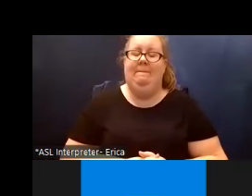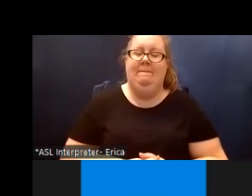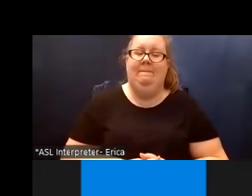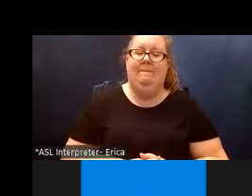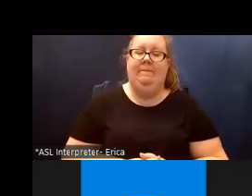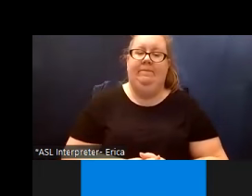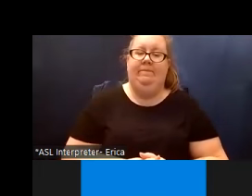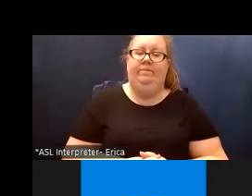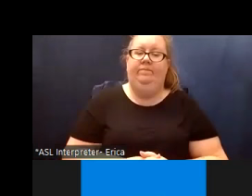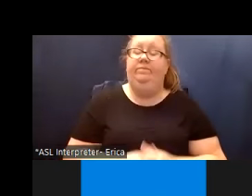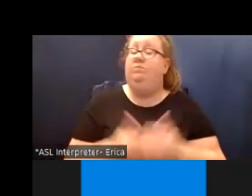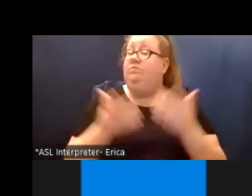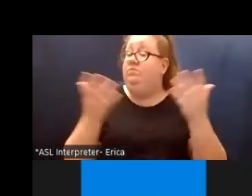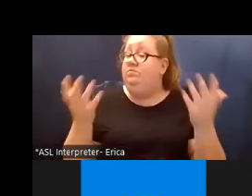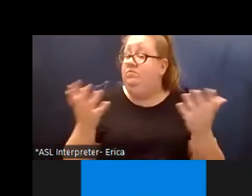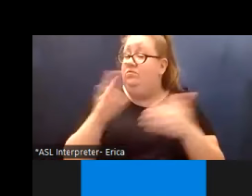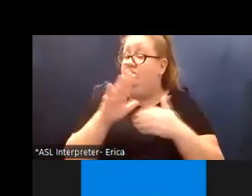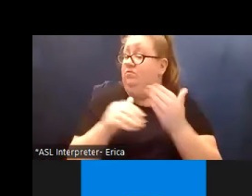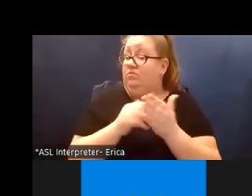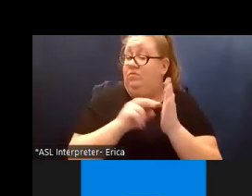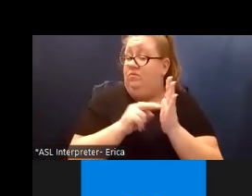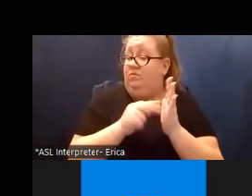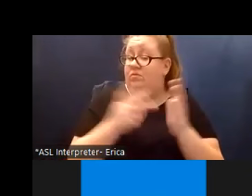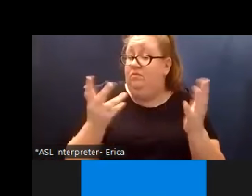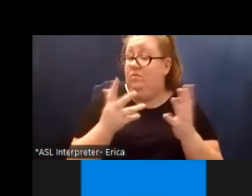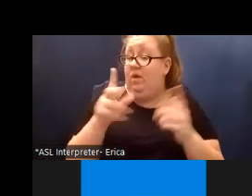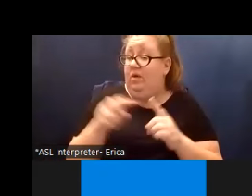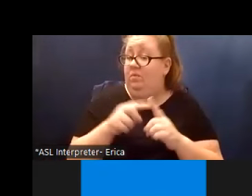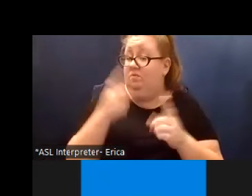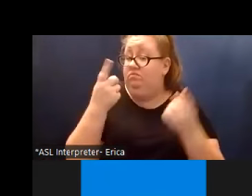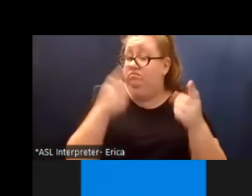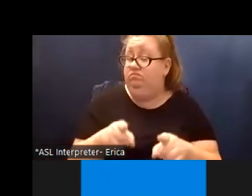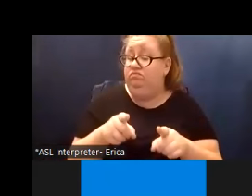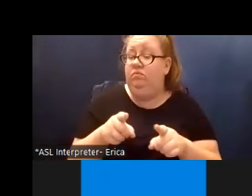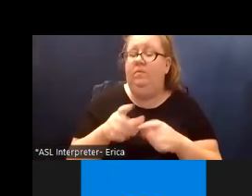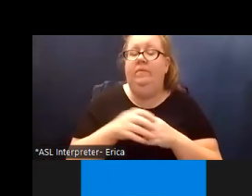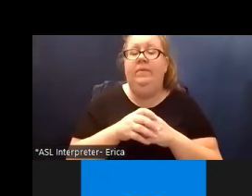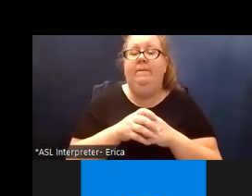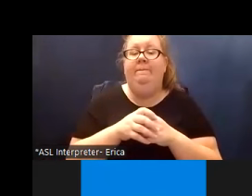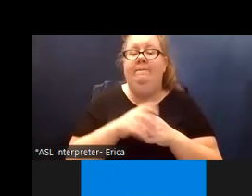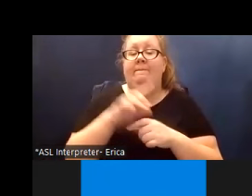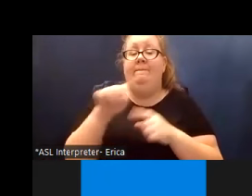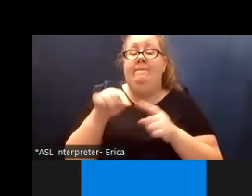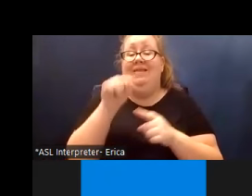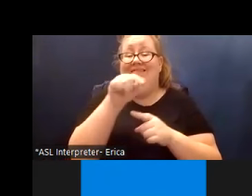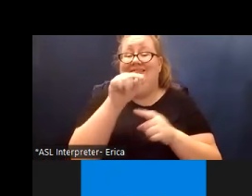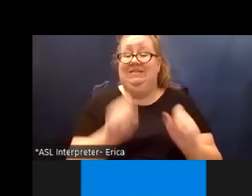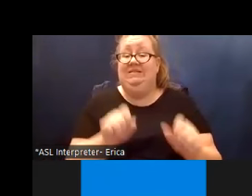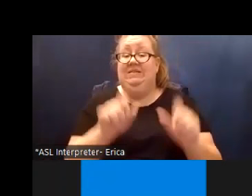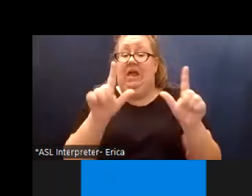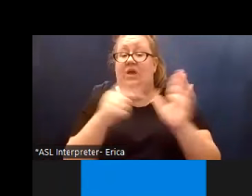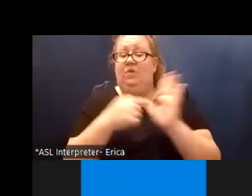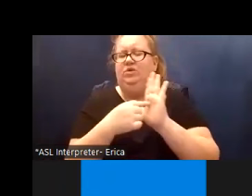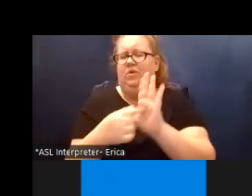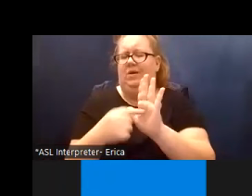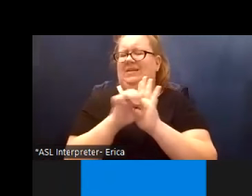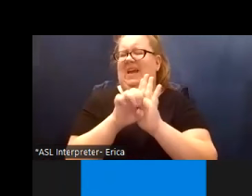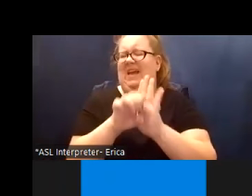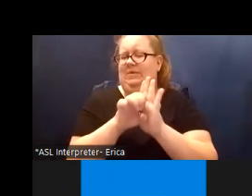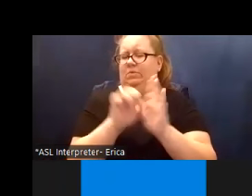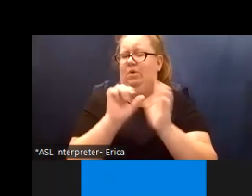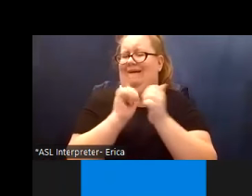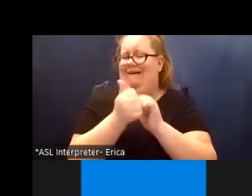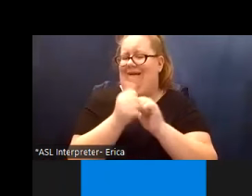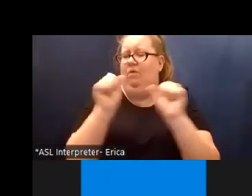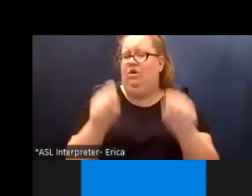So what does all of this mean when it hits the ground? Within this slide, we're showing a few examples of how this